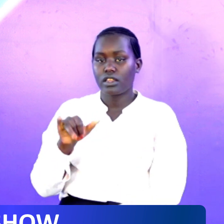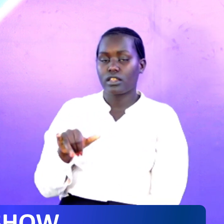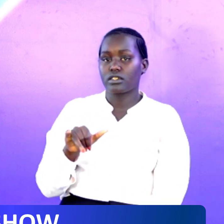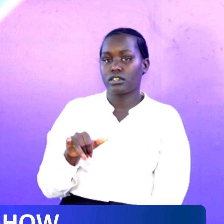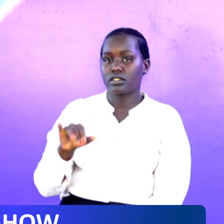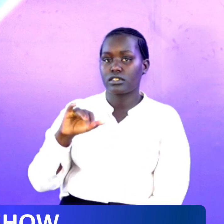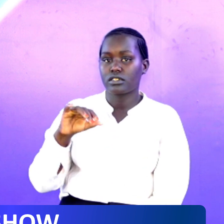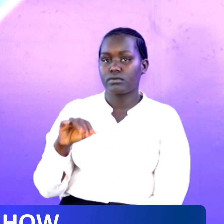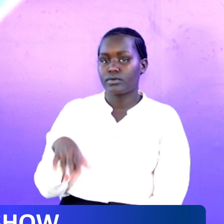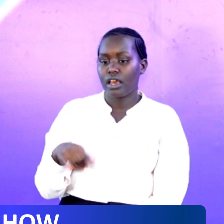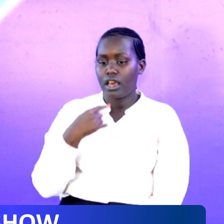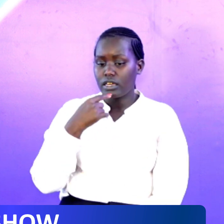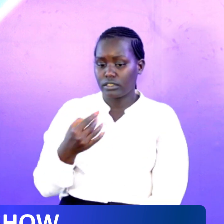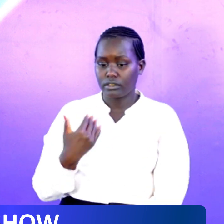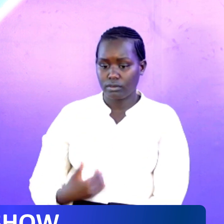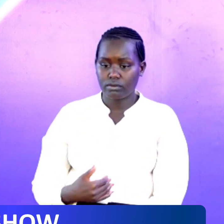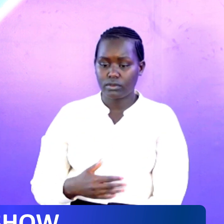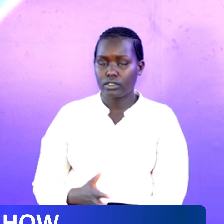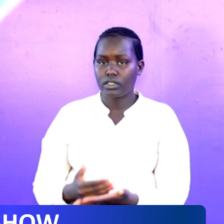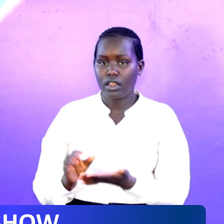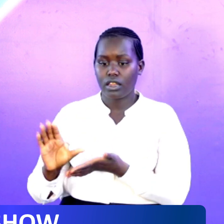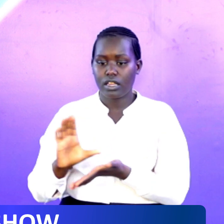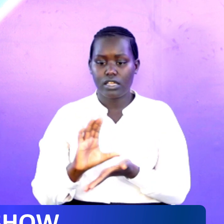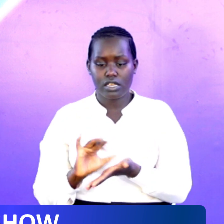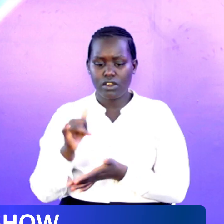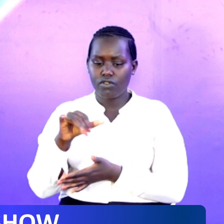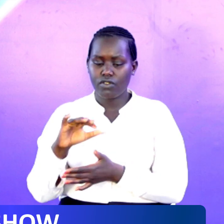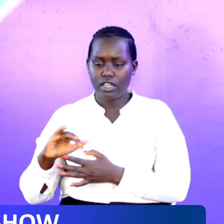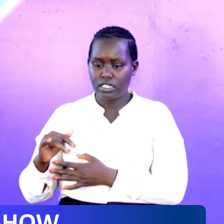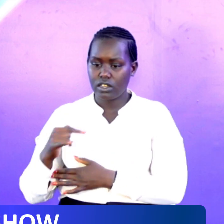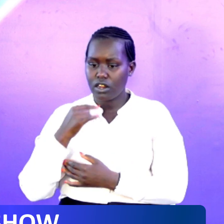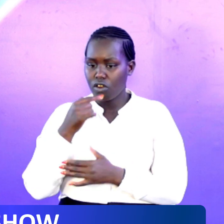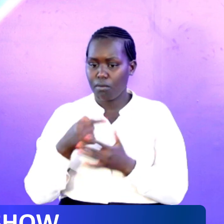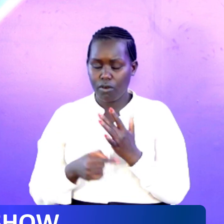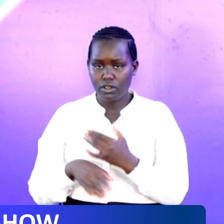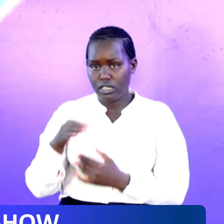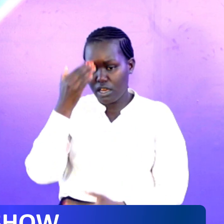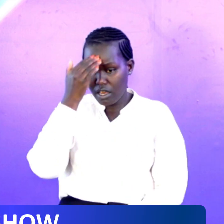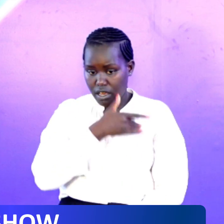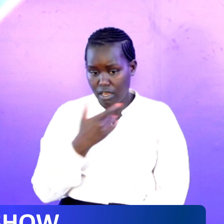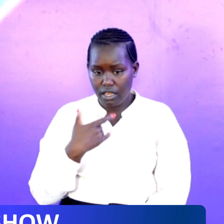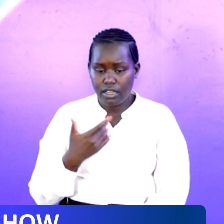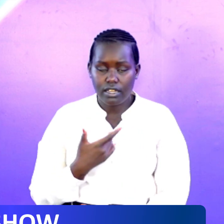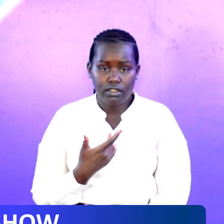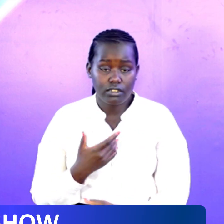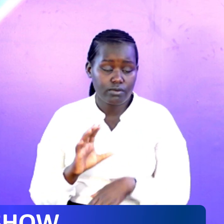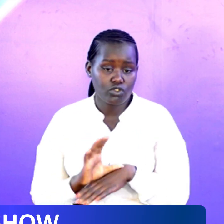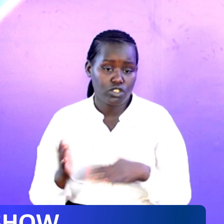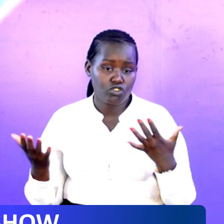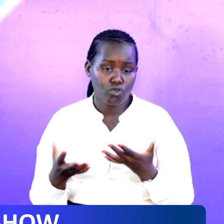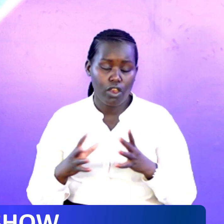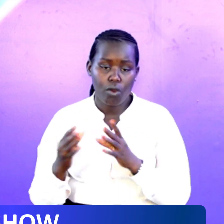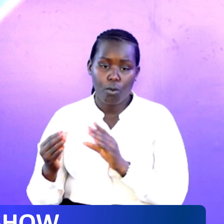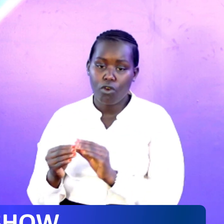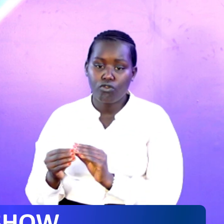establishment. Tell me the epicenter of any town, and I'll tell you where the Catholic Church sits. You go to Kampala,